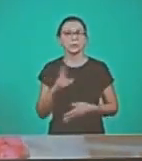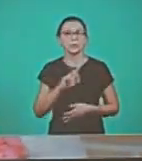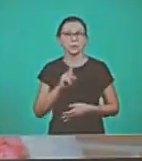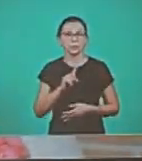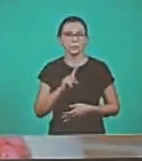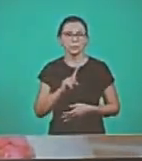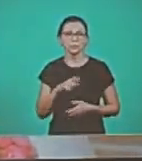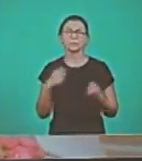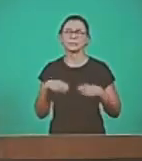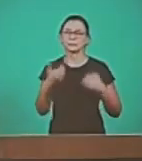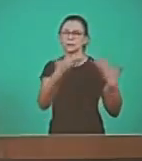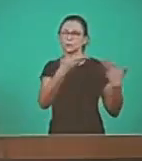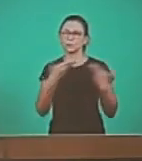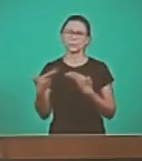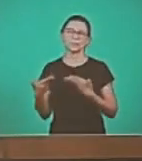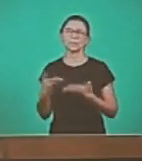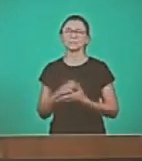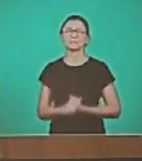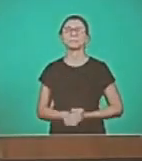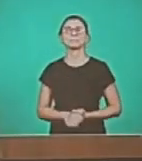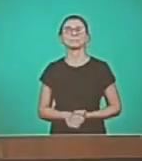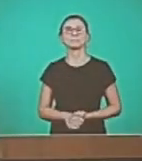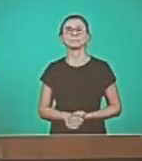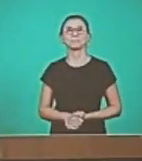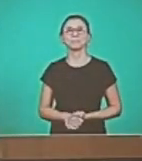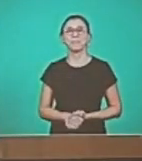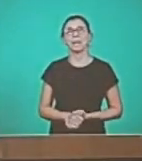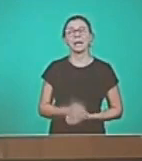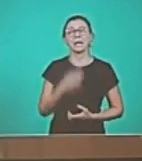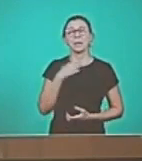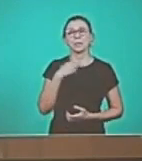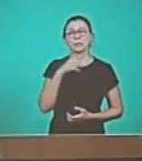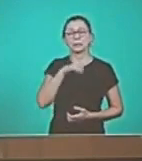and it's not going to be a spot on the bench for you anymore.